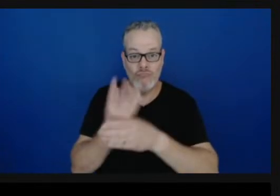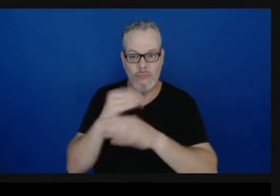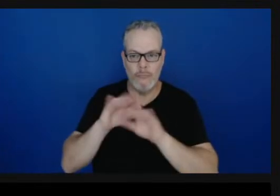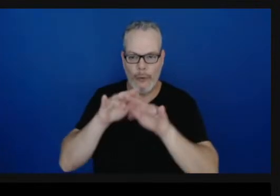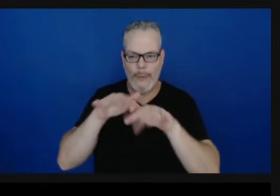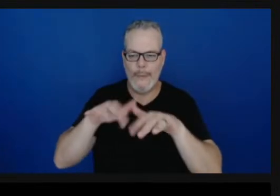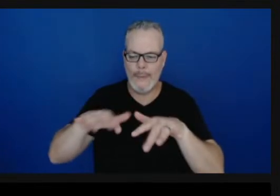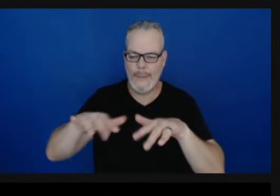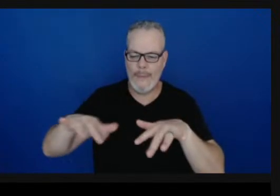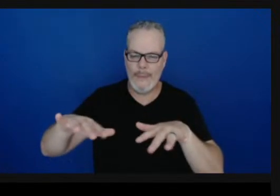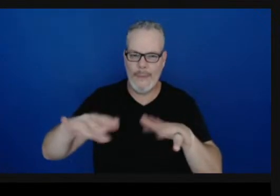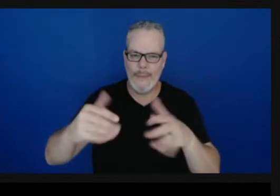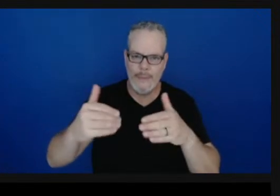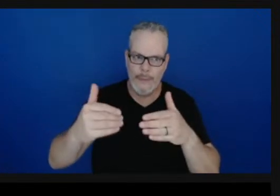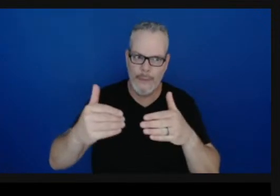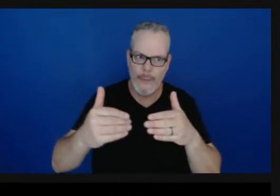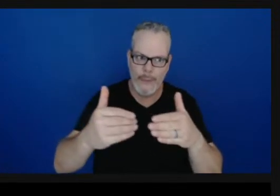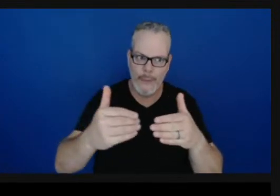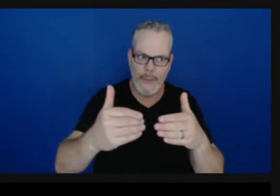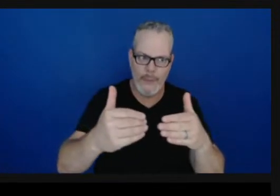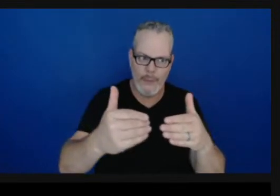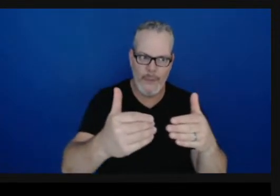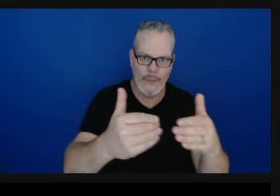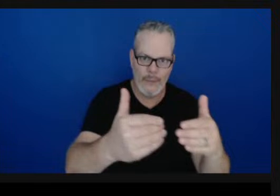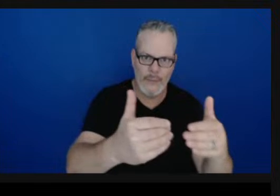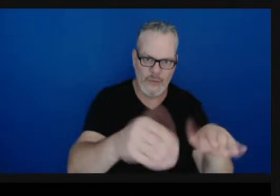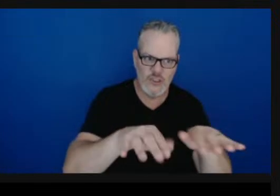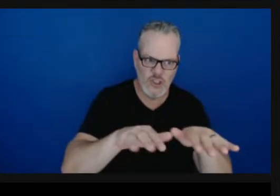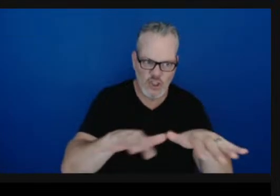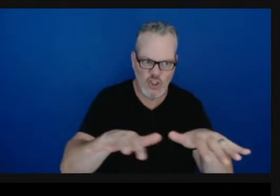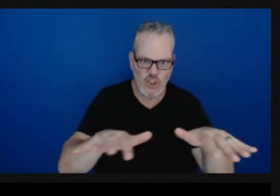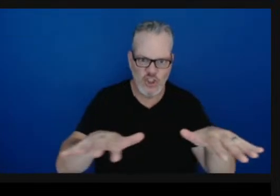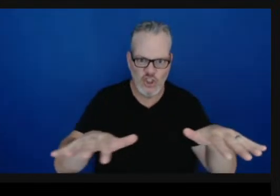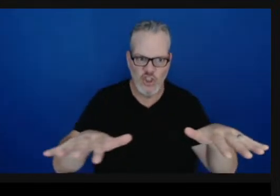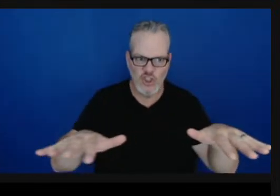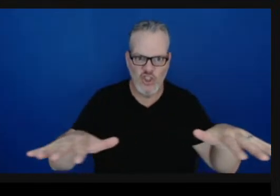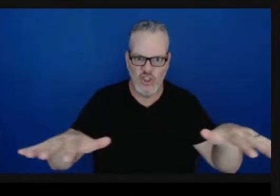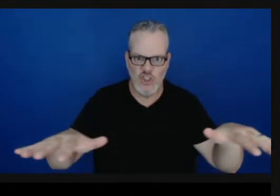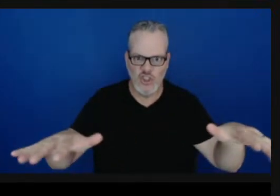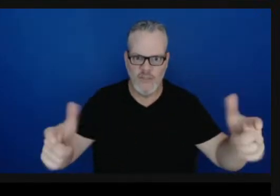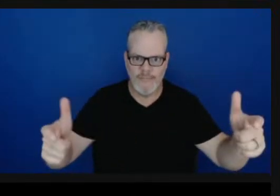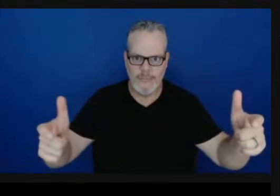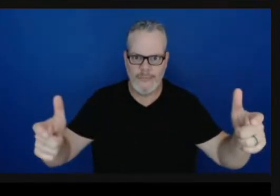So let's see. Let me try a hack here real quick. Let's see if I can get something to work.